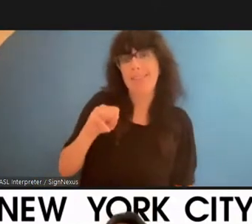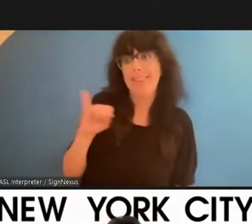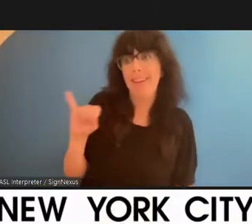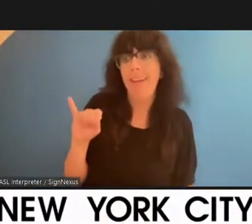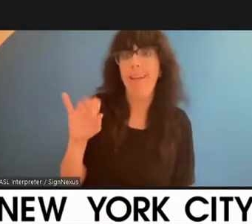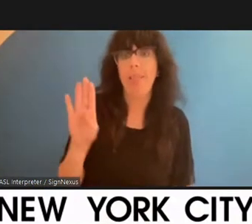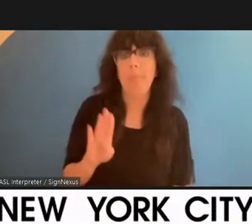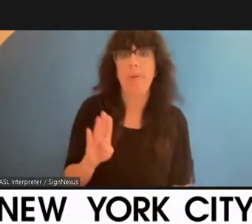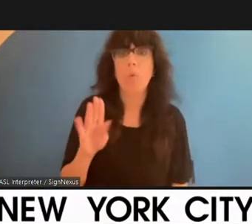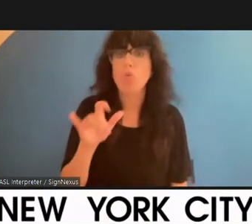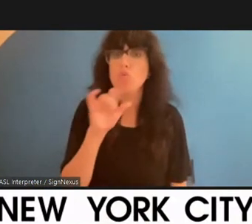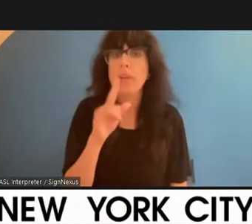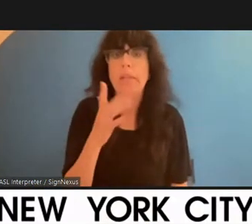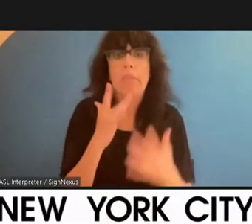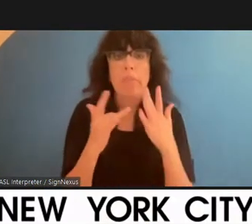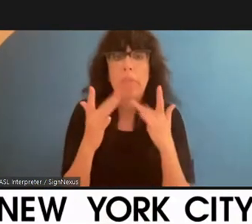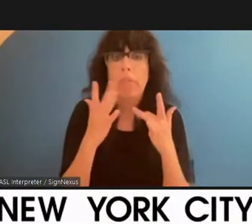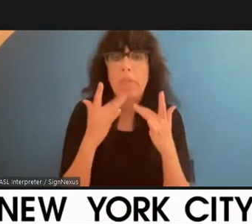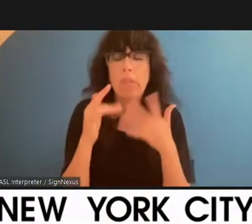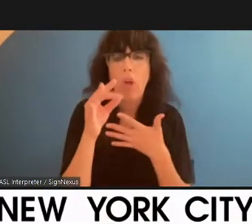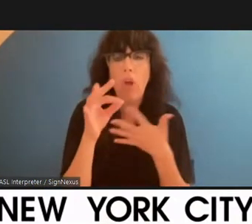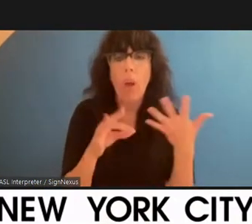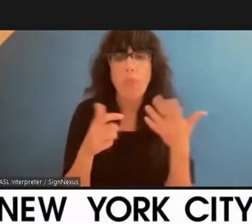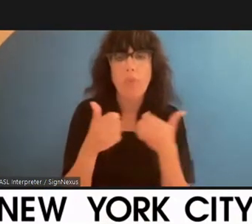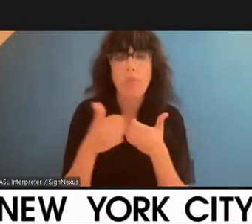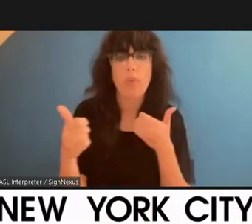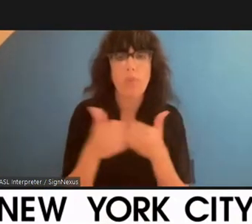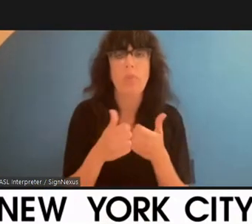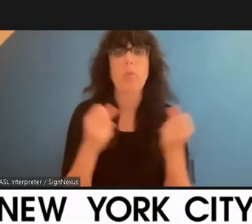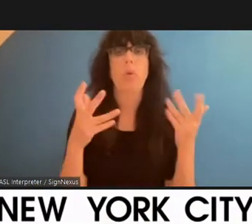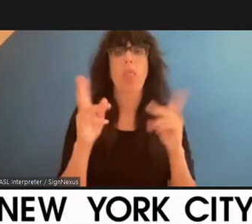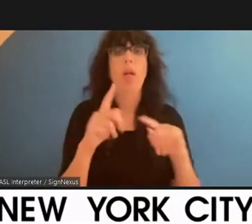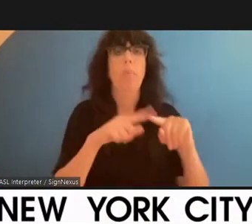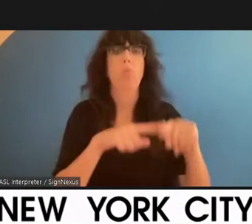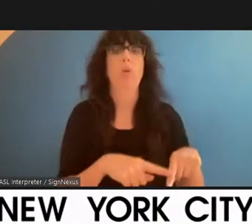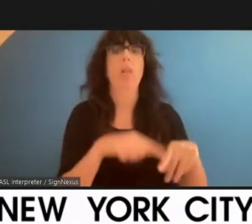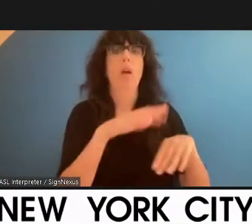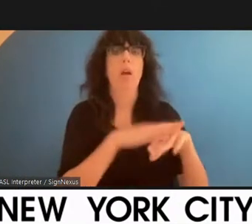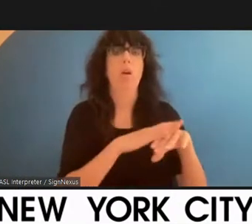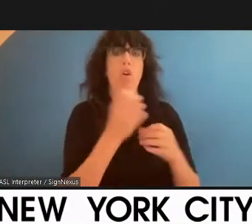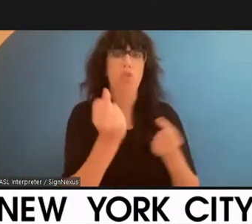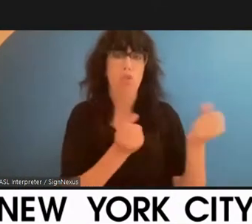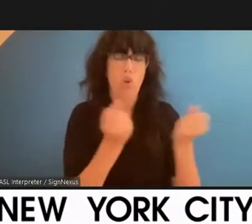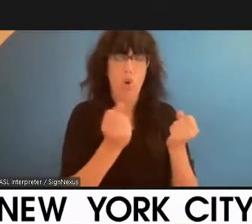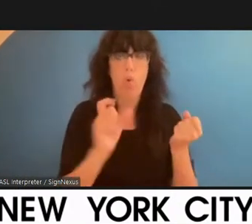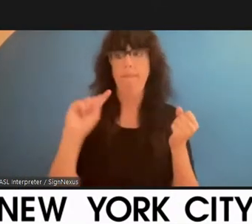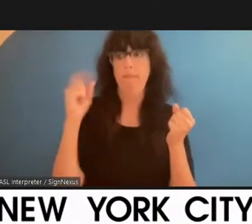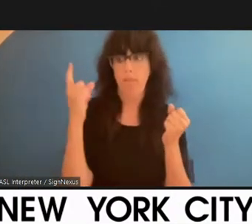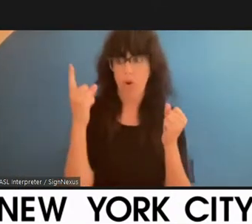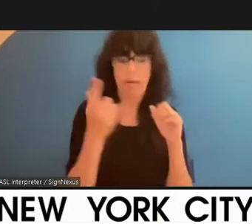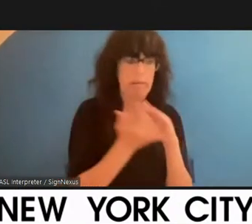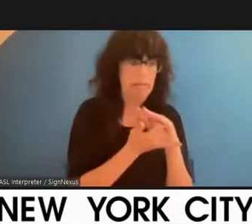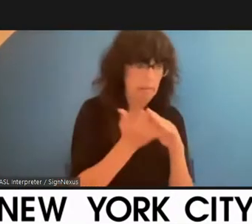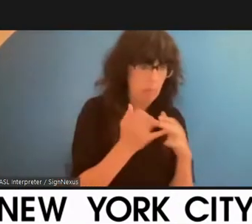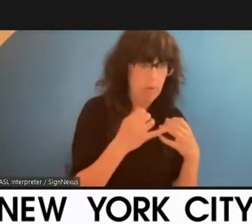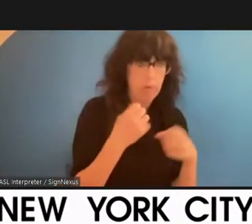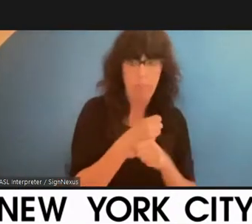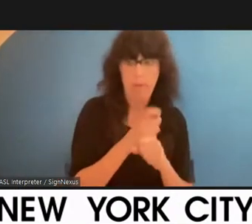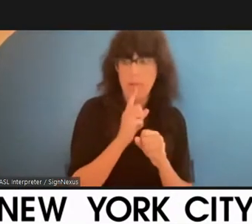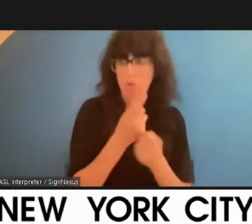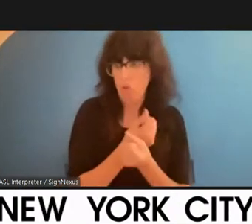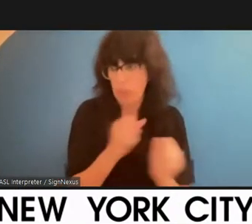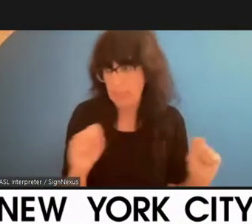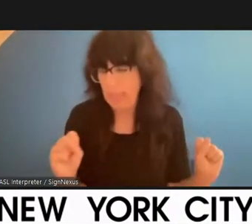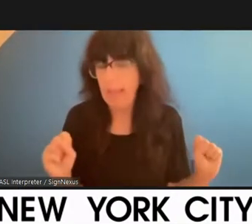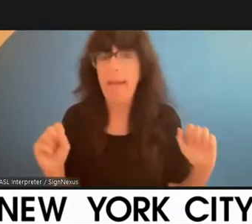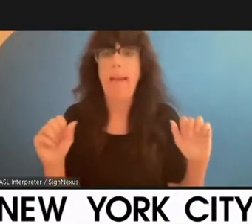transportation options and so a lot of people do rely on their cars let's get the city subways under control let's make them safe let's make sure people are not